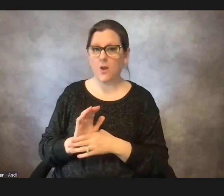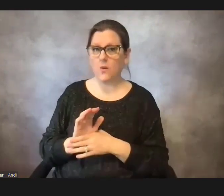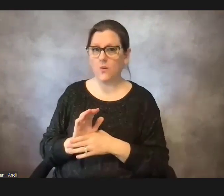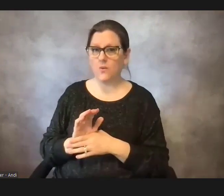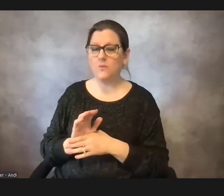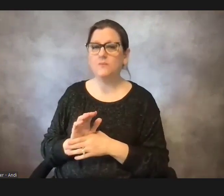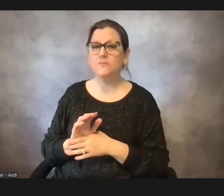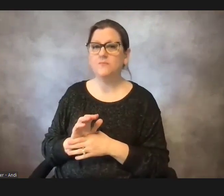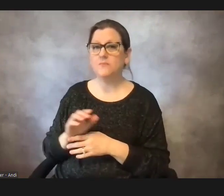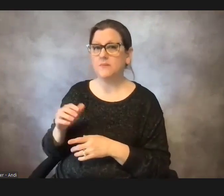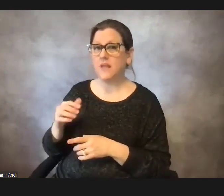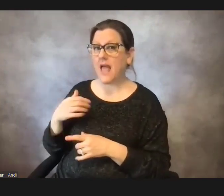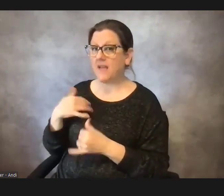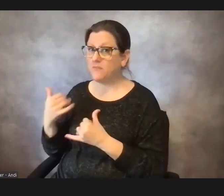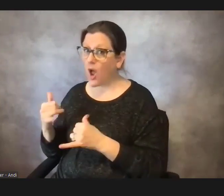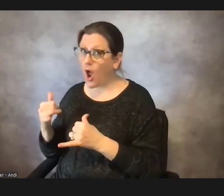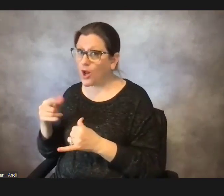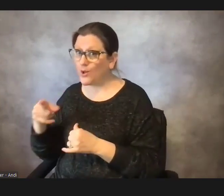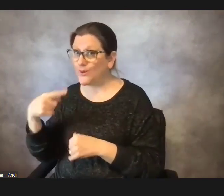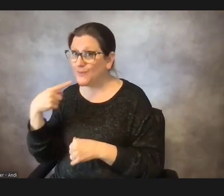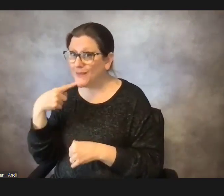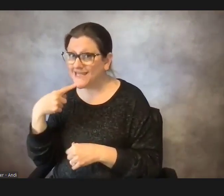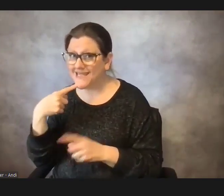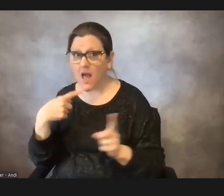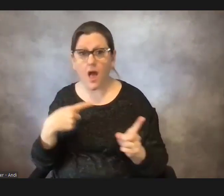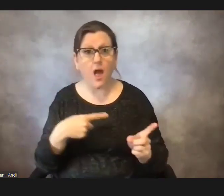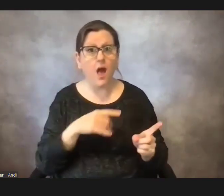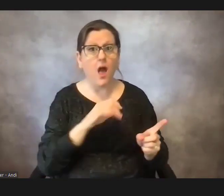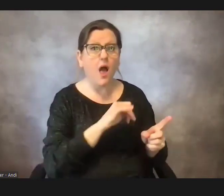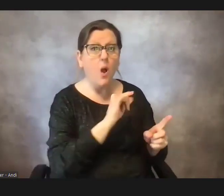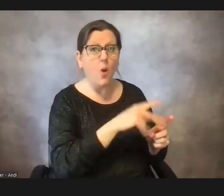Over here. You're gonna miss it. Okay.